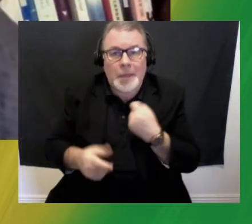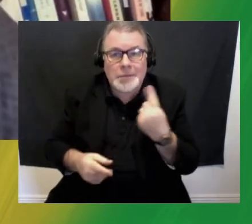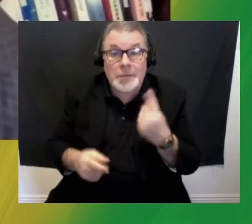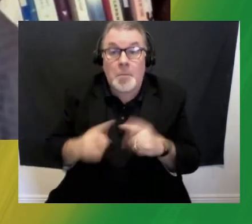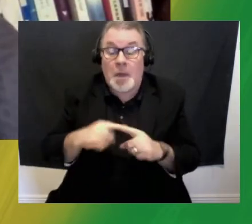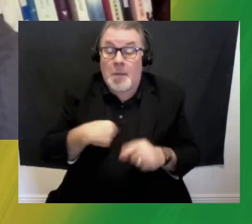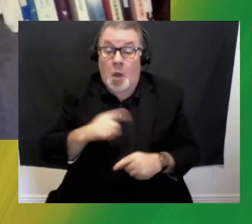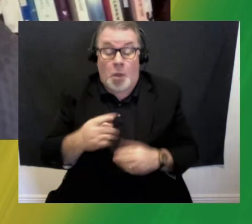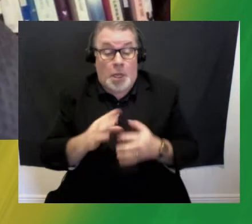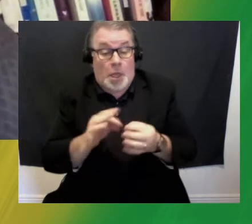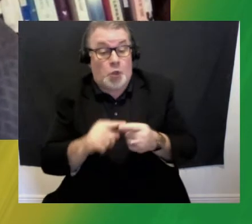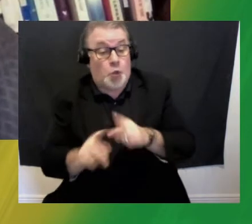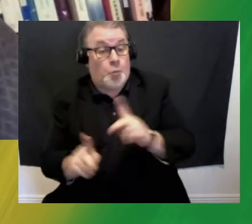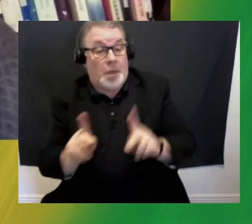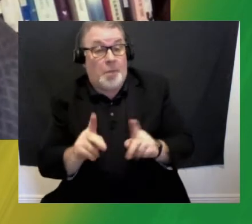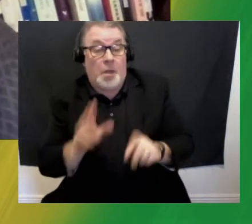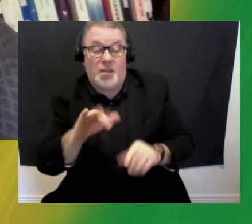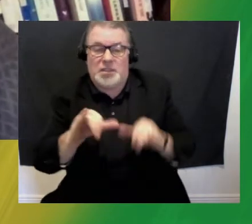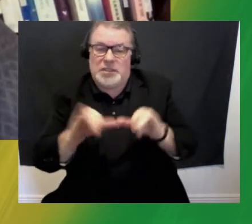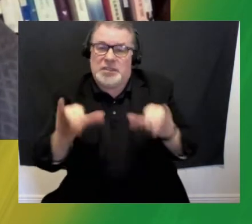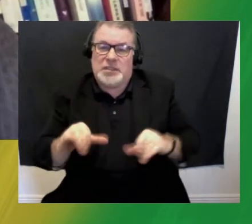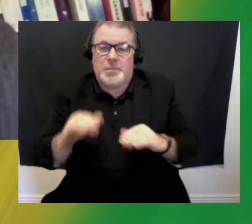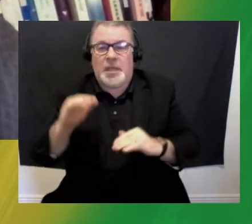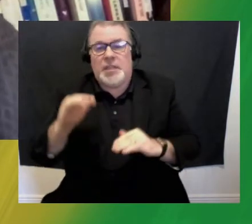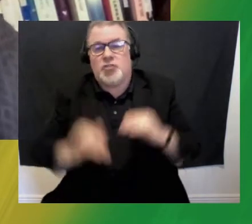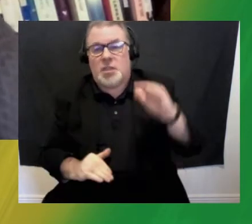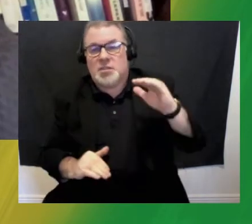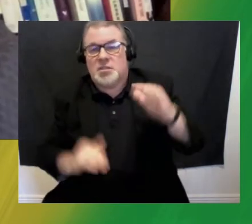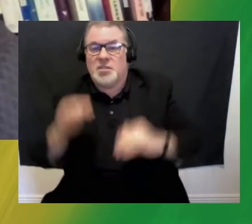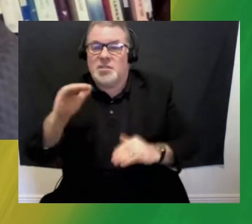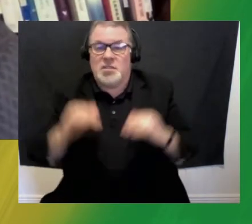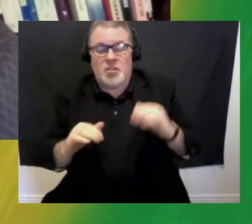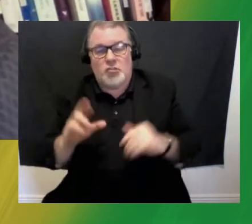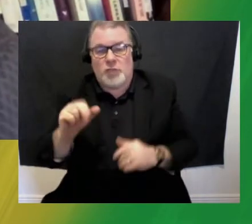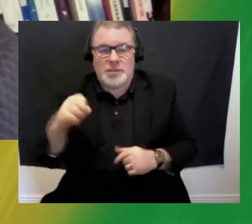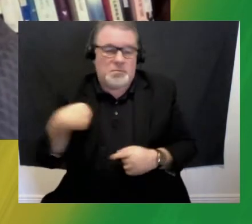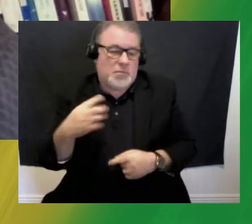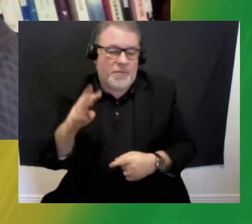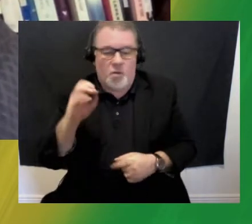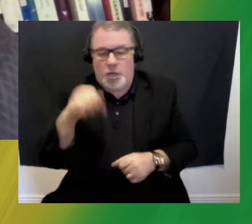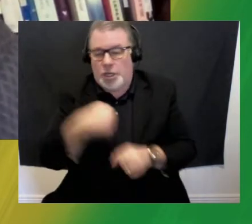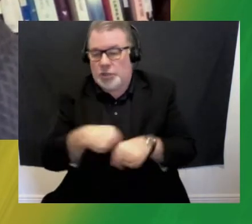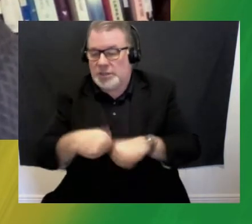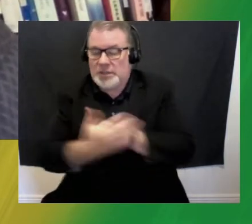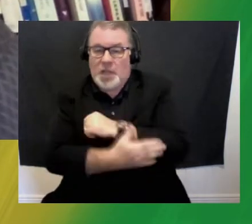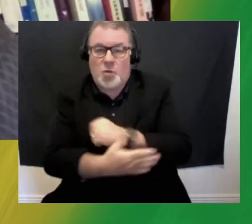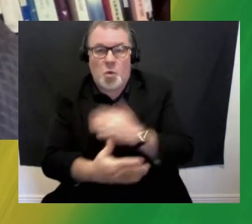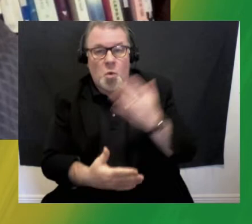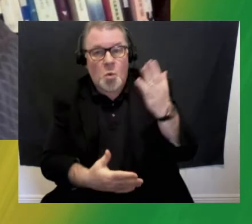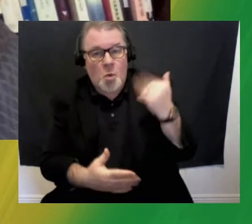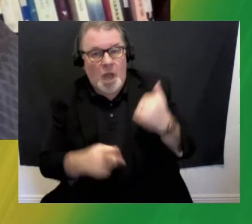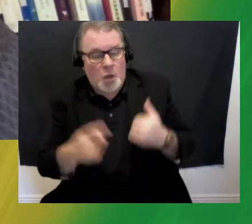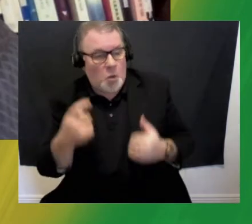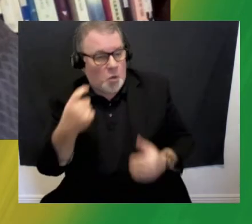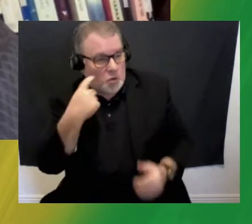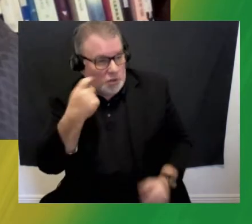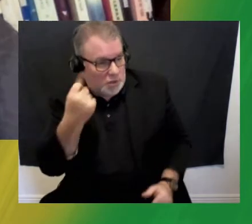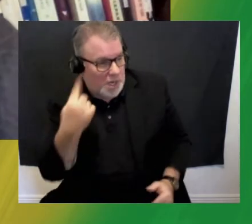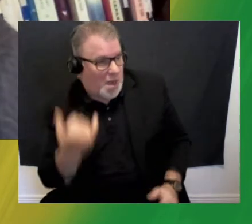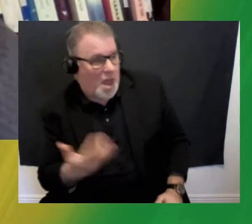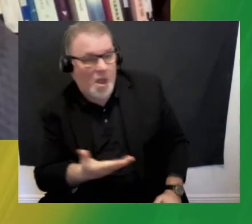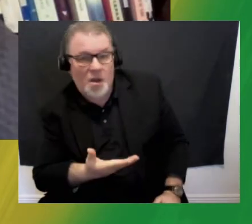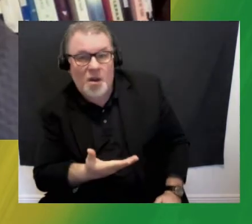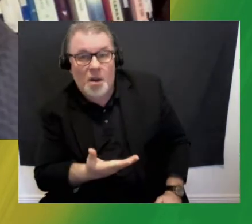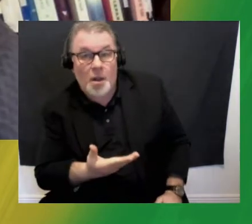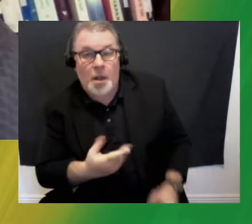people is, well, you know, systemic injustice and systemic racism have been around for 400 years in this country, why did you just understand it now? They're